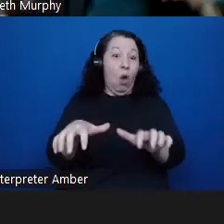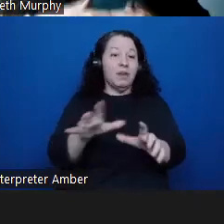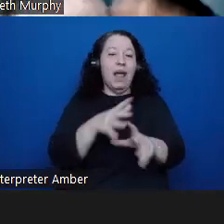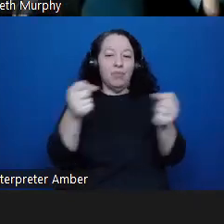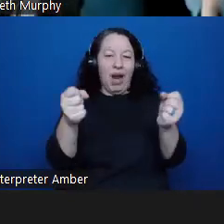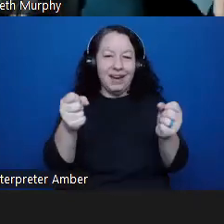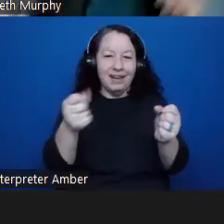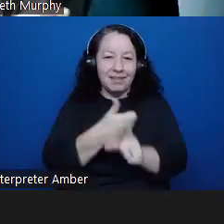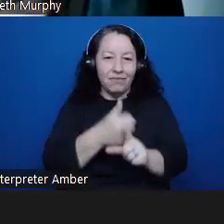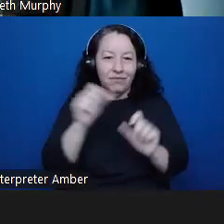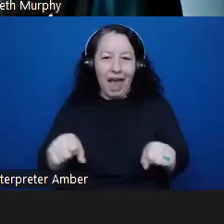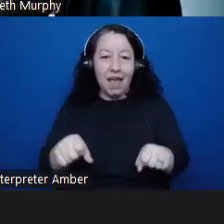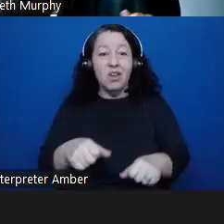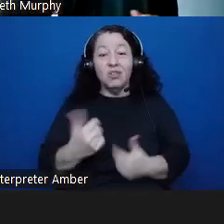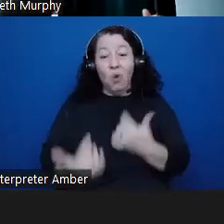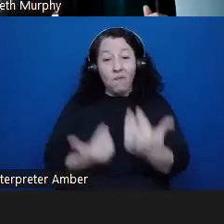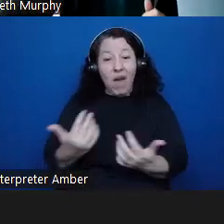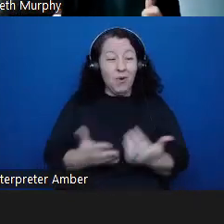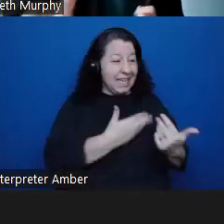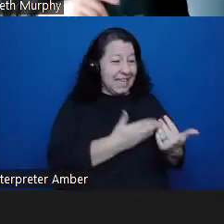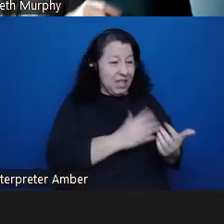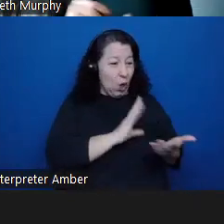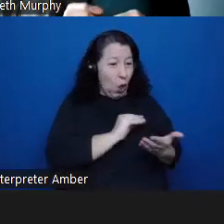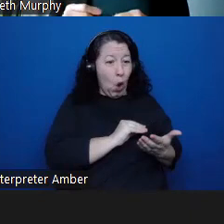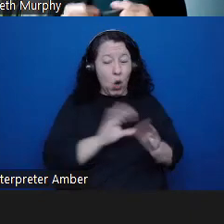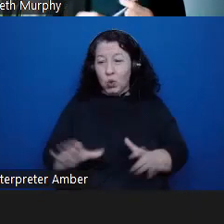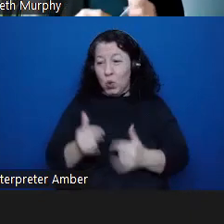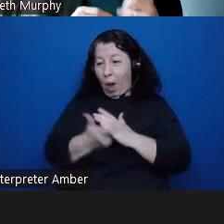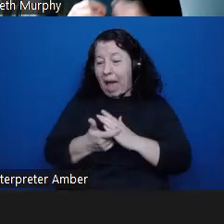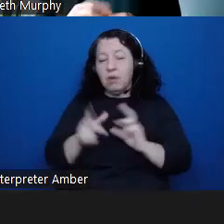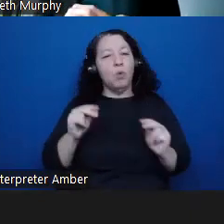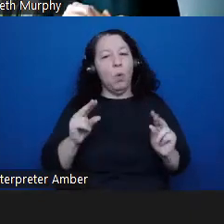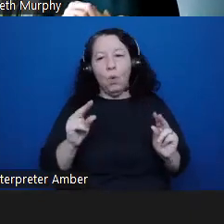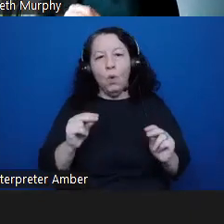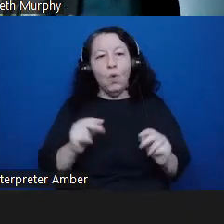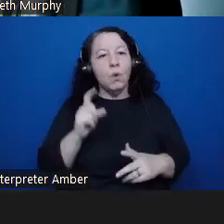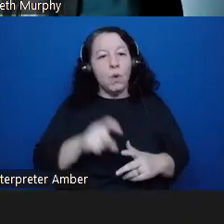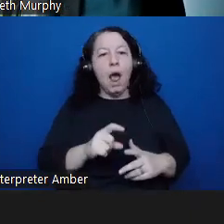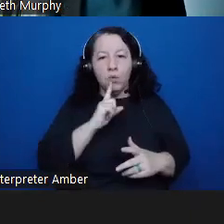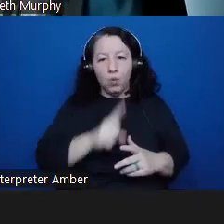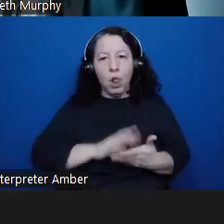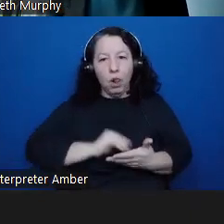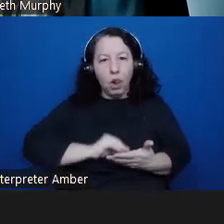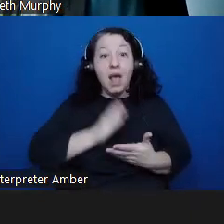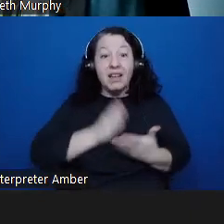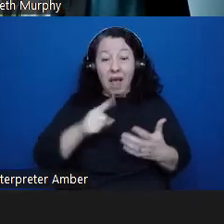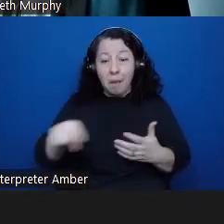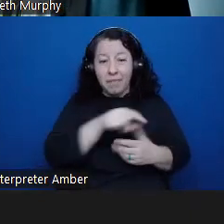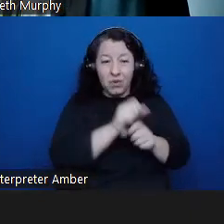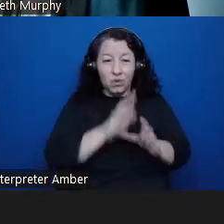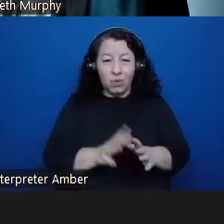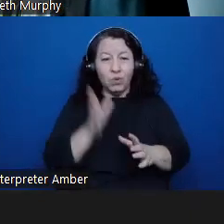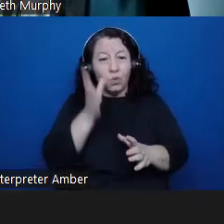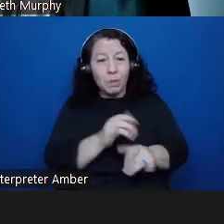task that you can just pick up and put down. So some of these workers would have been spending extended periods of time in